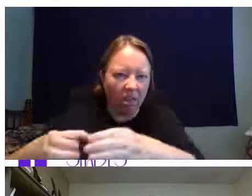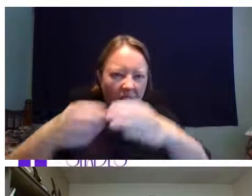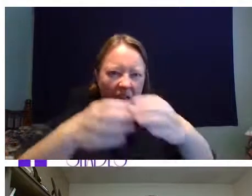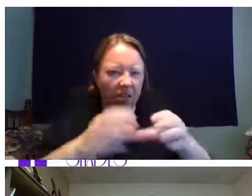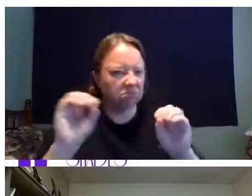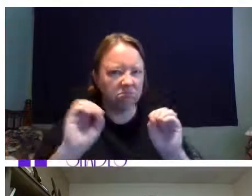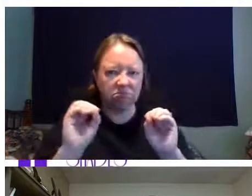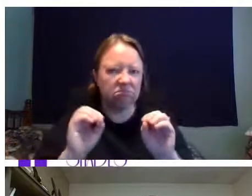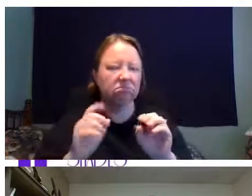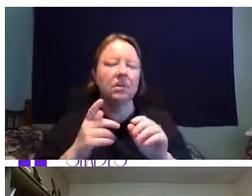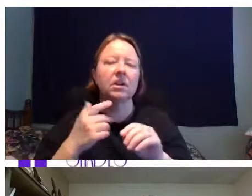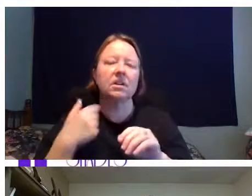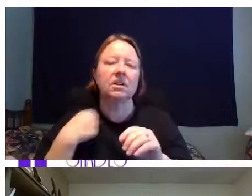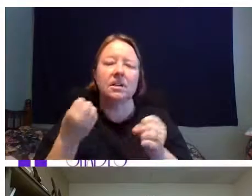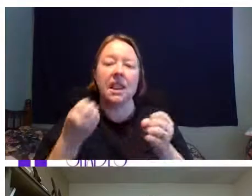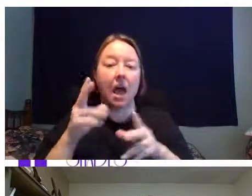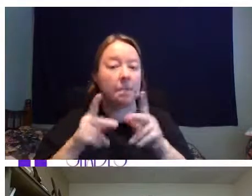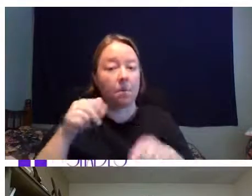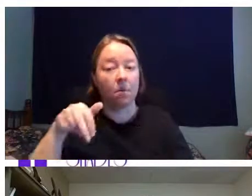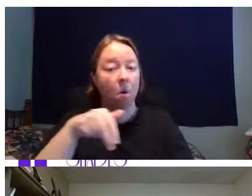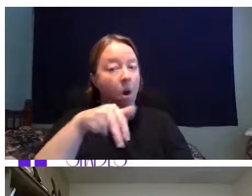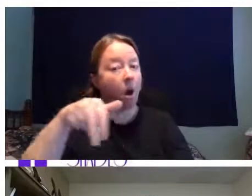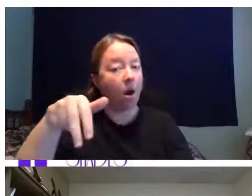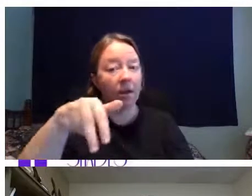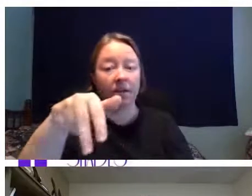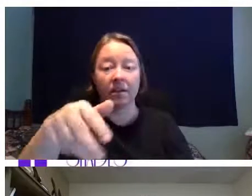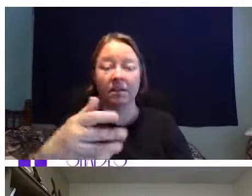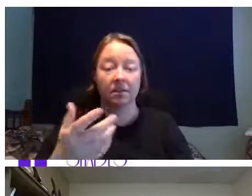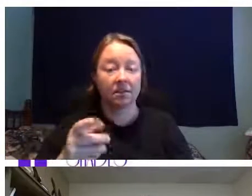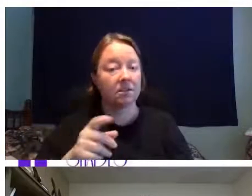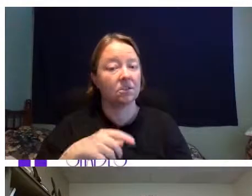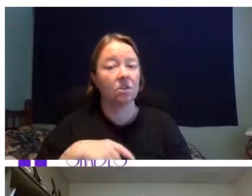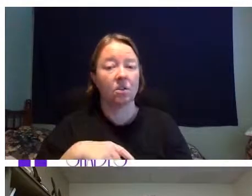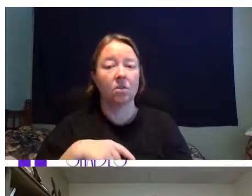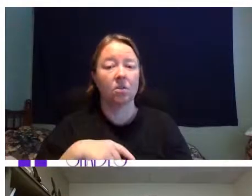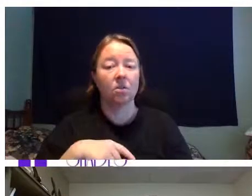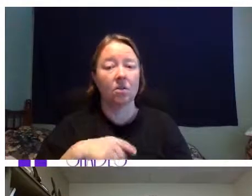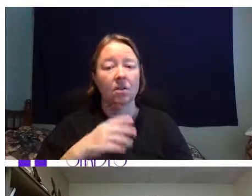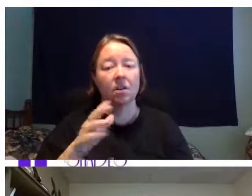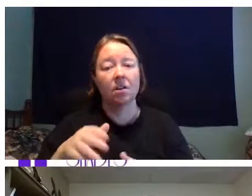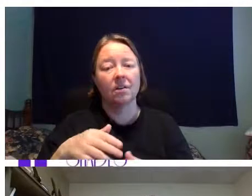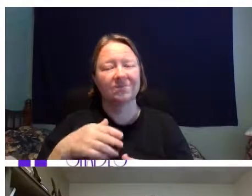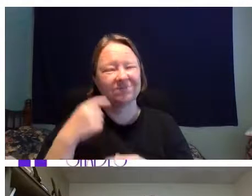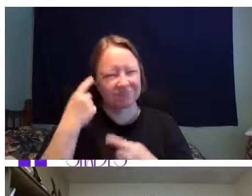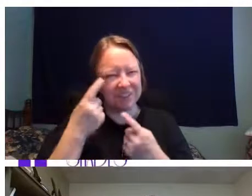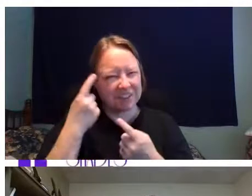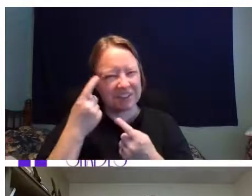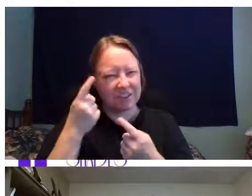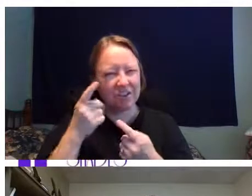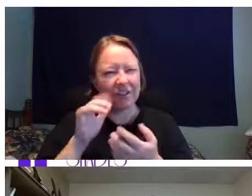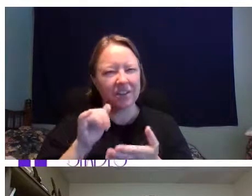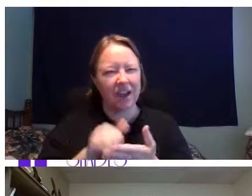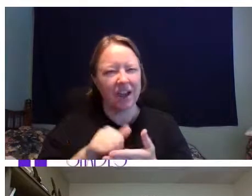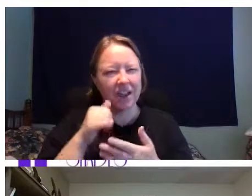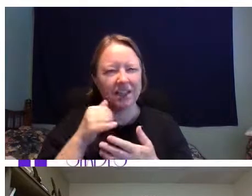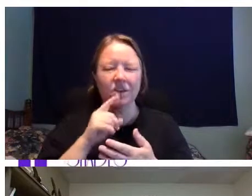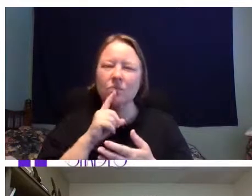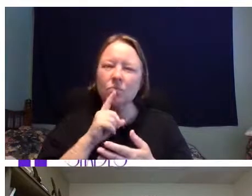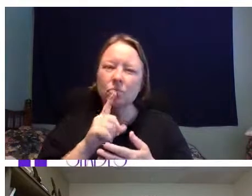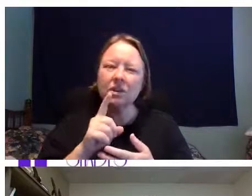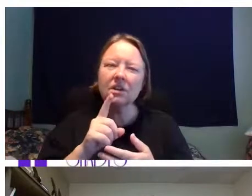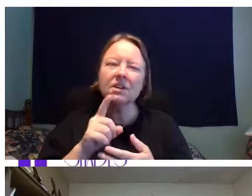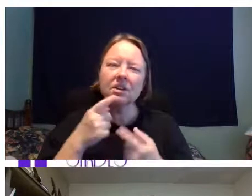around. There's a lot of foot traffic there as well. So keeping all of that into, consideration, they tried to really maintain